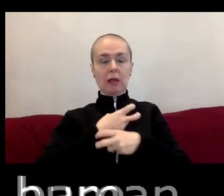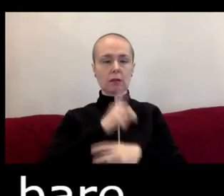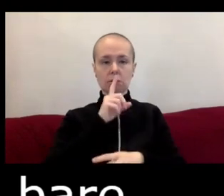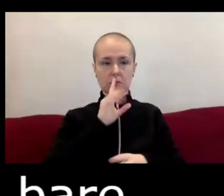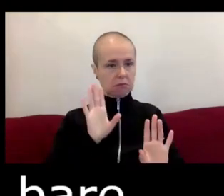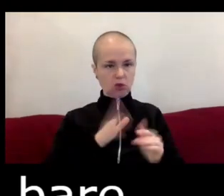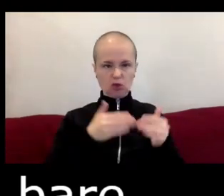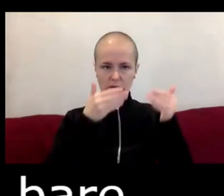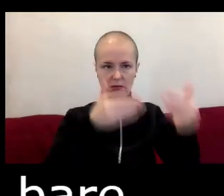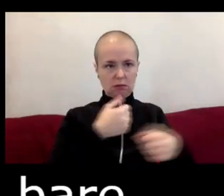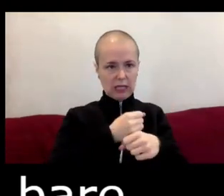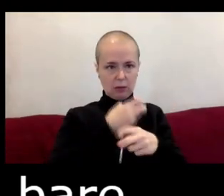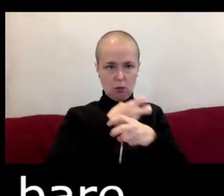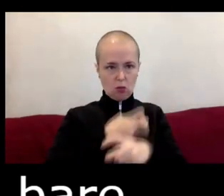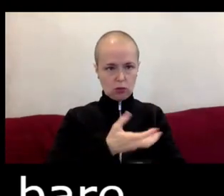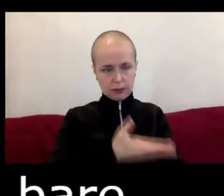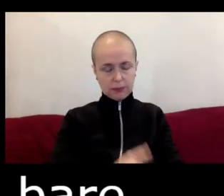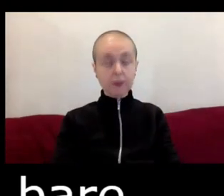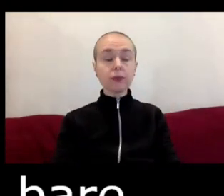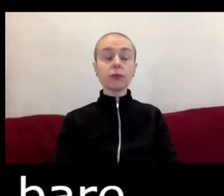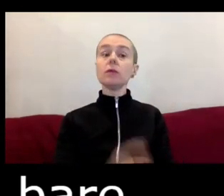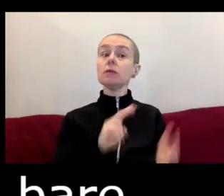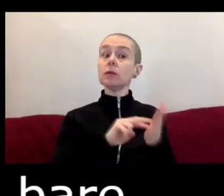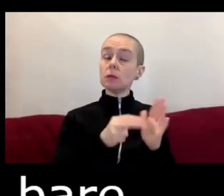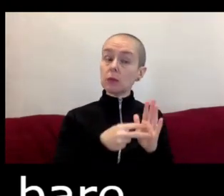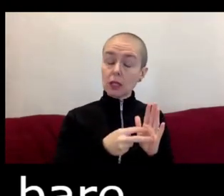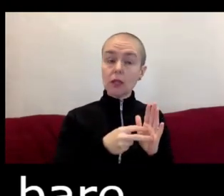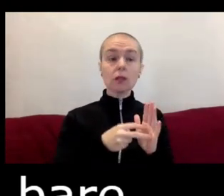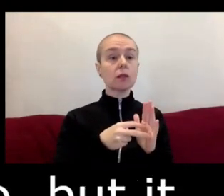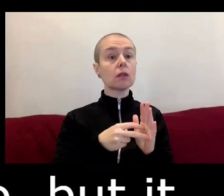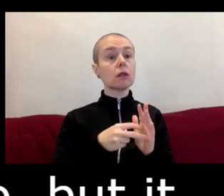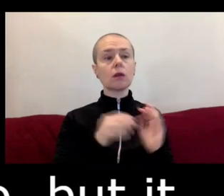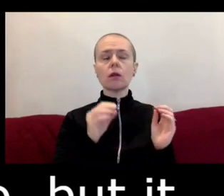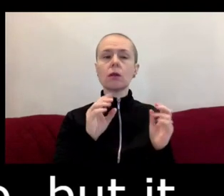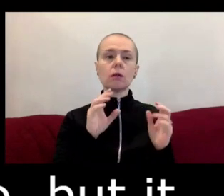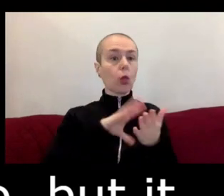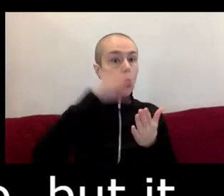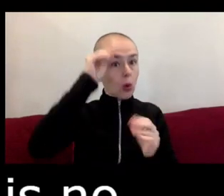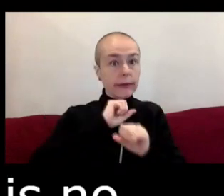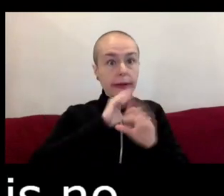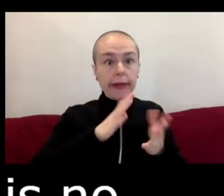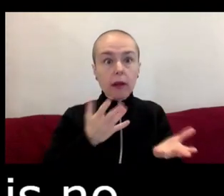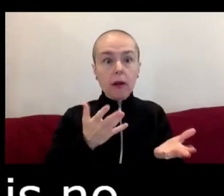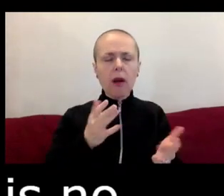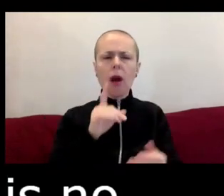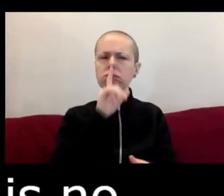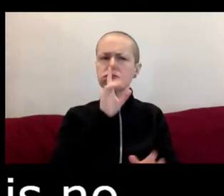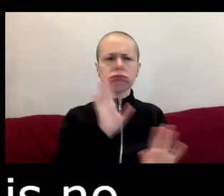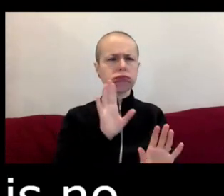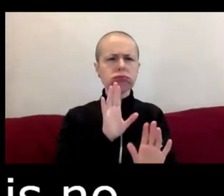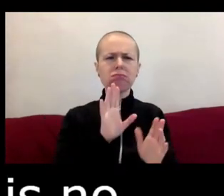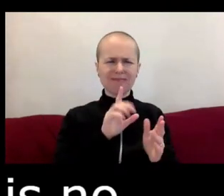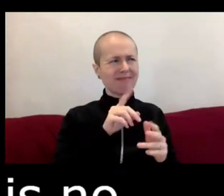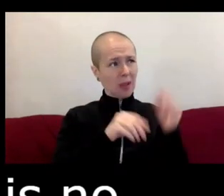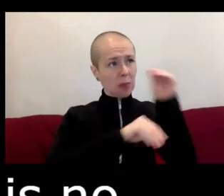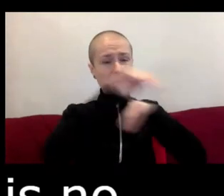something. But it does not mean that there's no lessons or learning or knowledge that he took